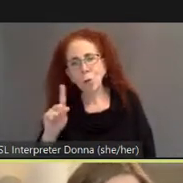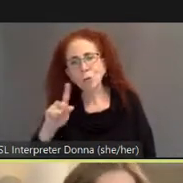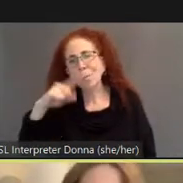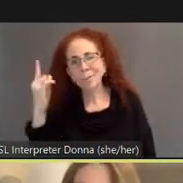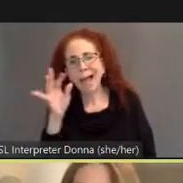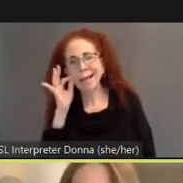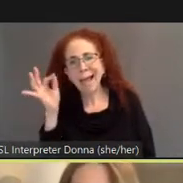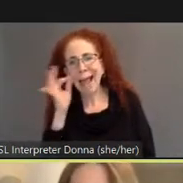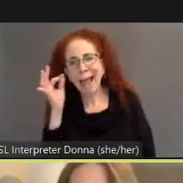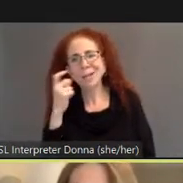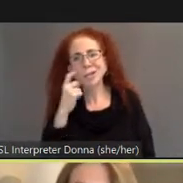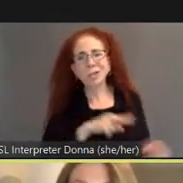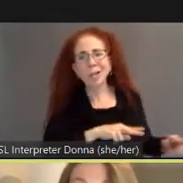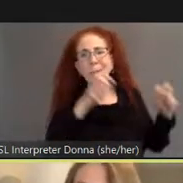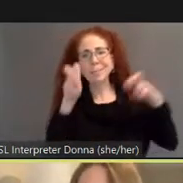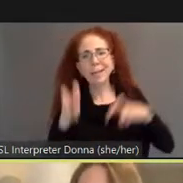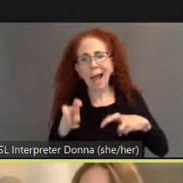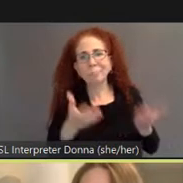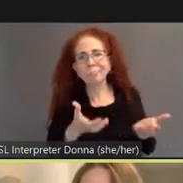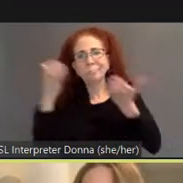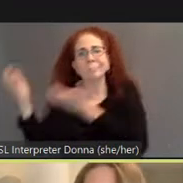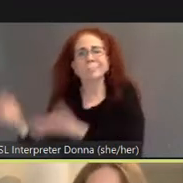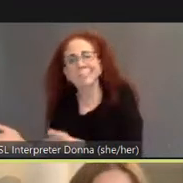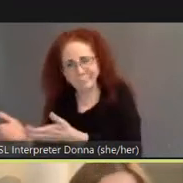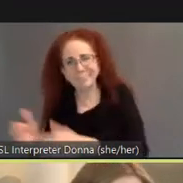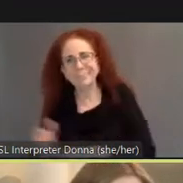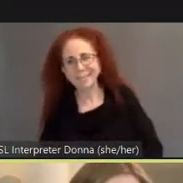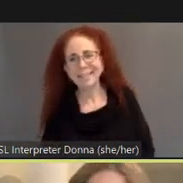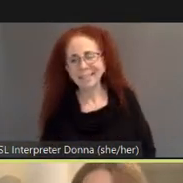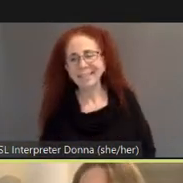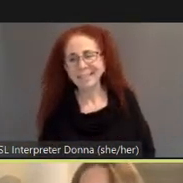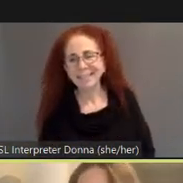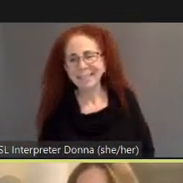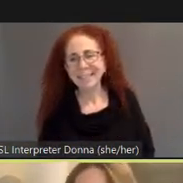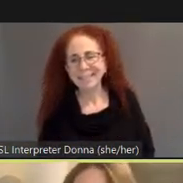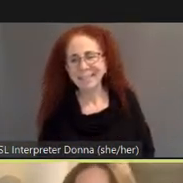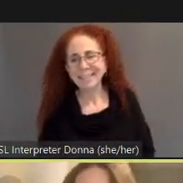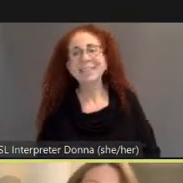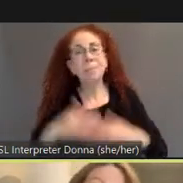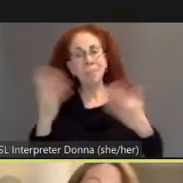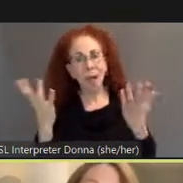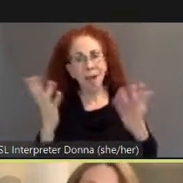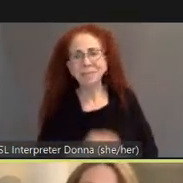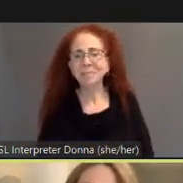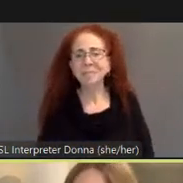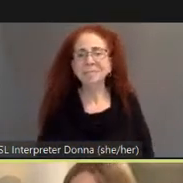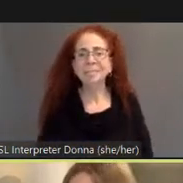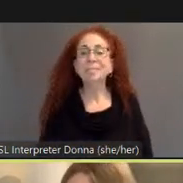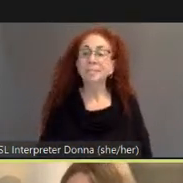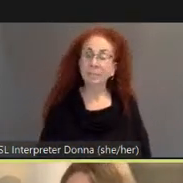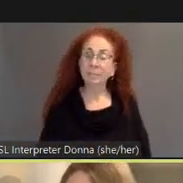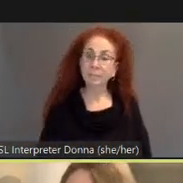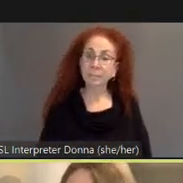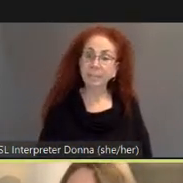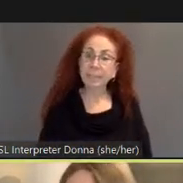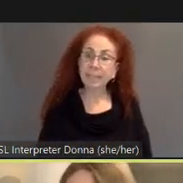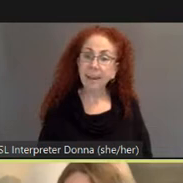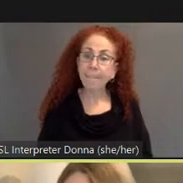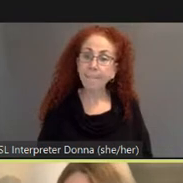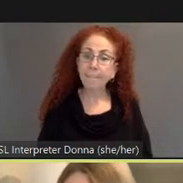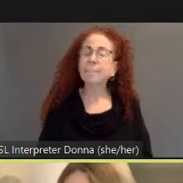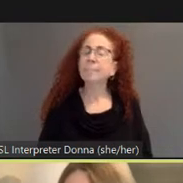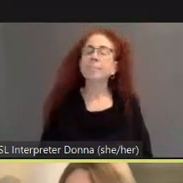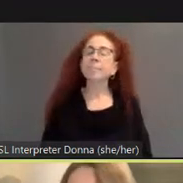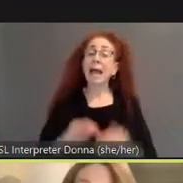just hopped up on my desk with me. But In terms of the